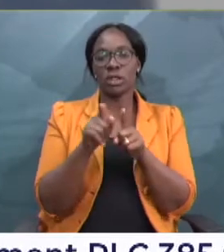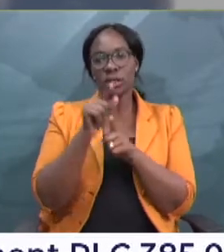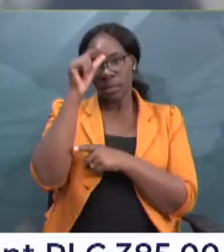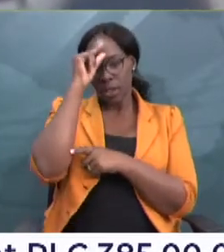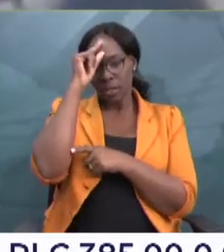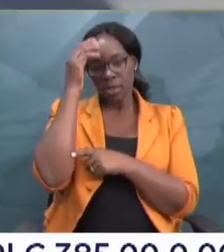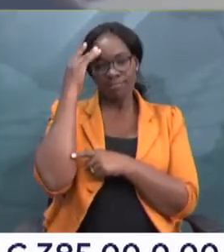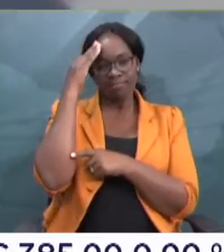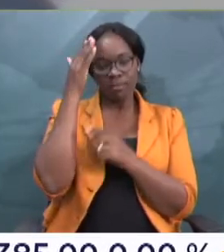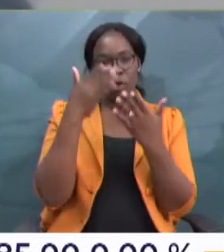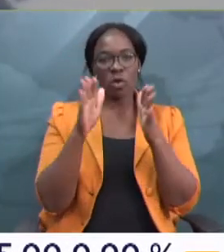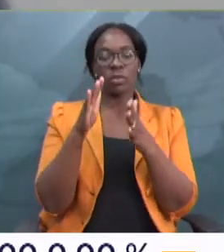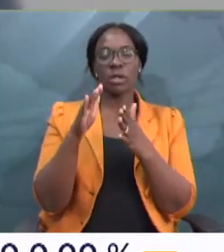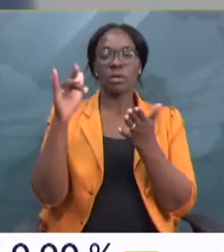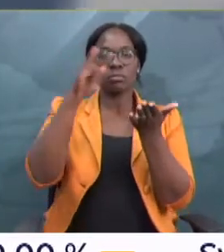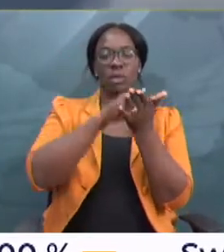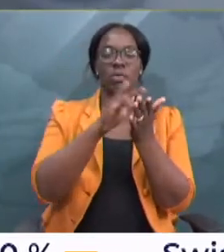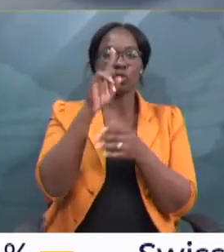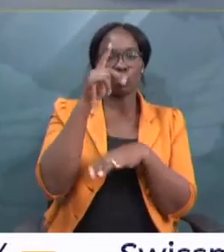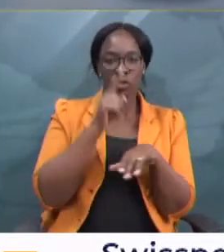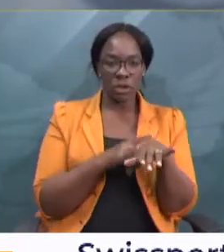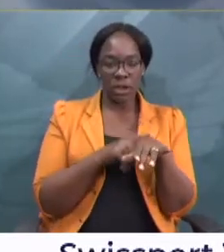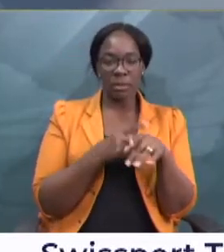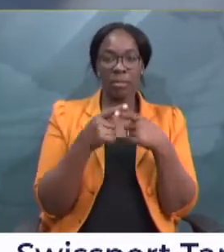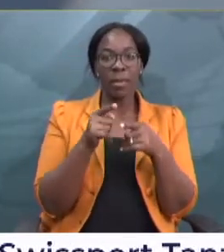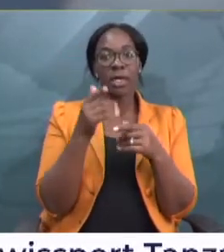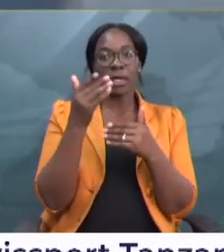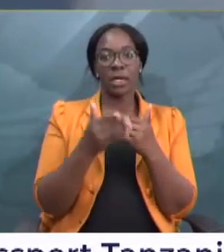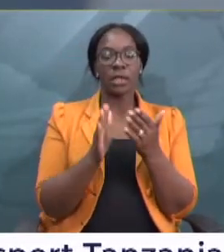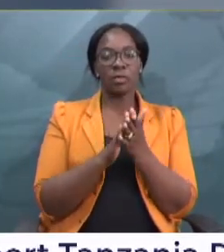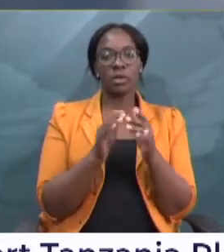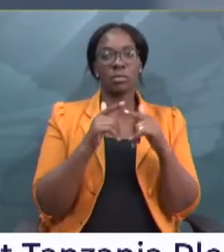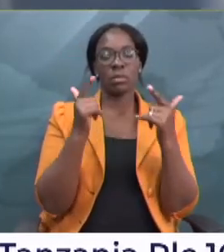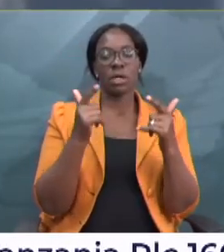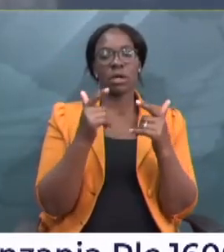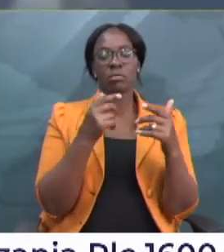considered reopening the airports twice, but ended up with wider consultation.